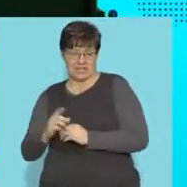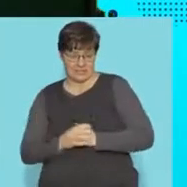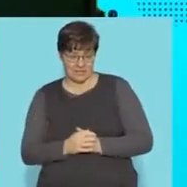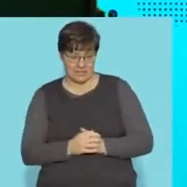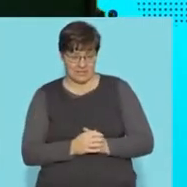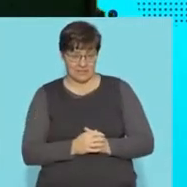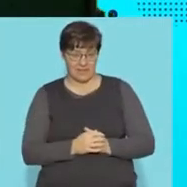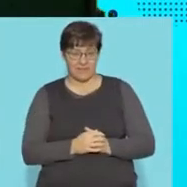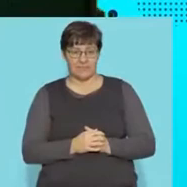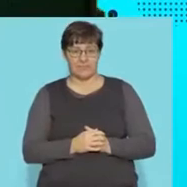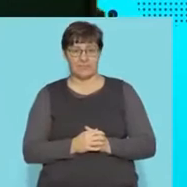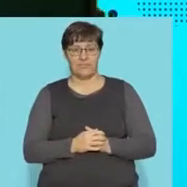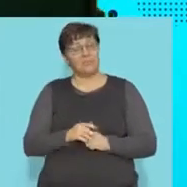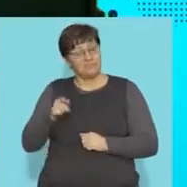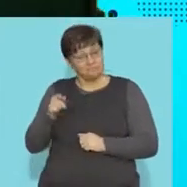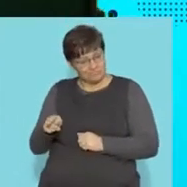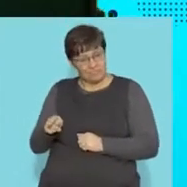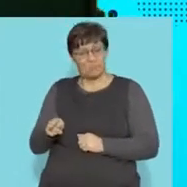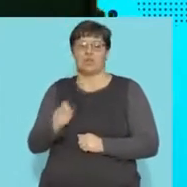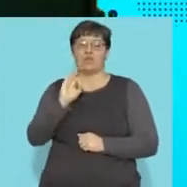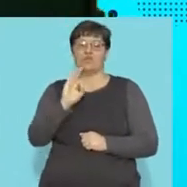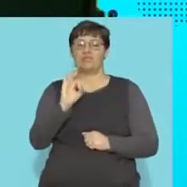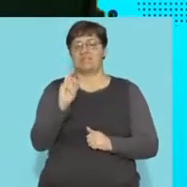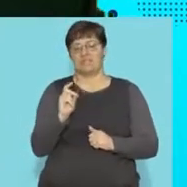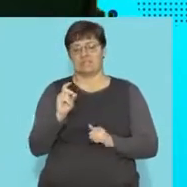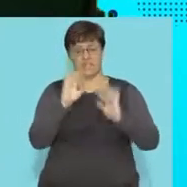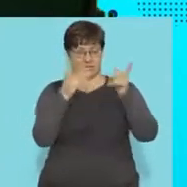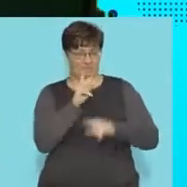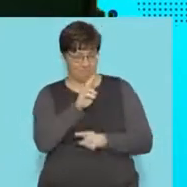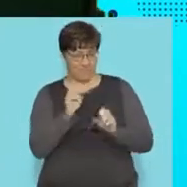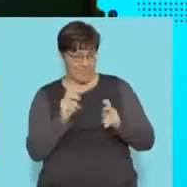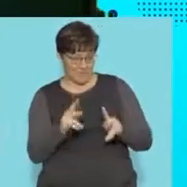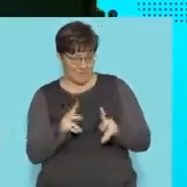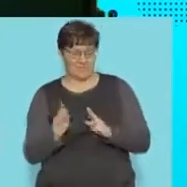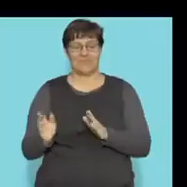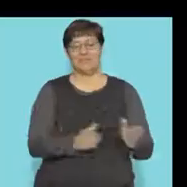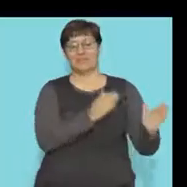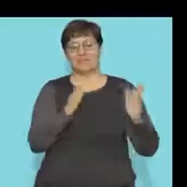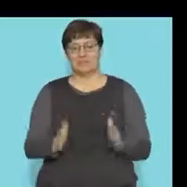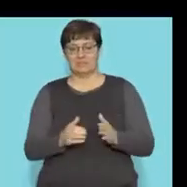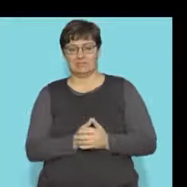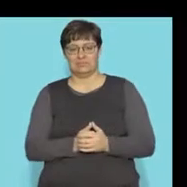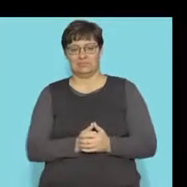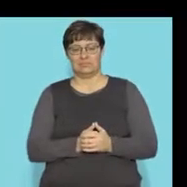ball. So a polyhedron is a three-dimensional shape. Let's go back to the board.